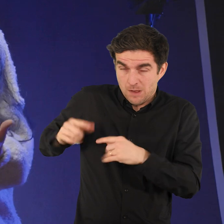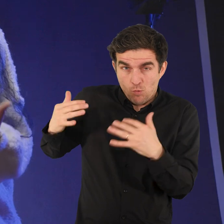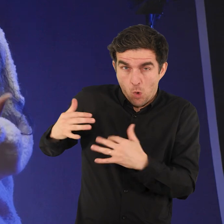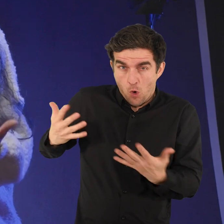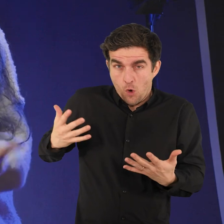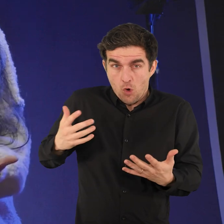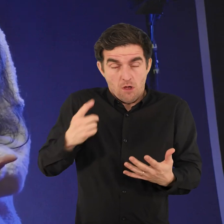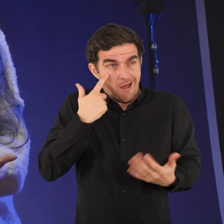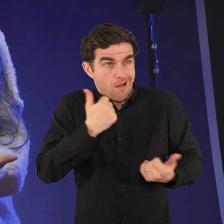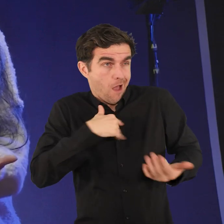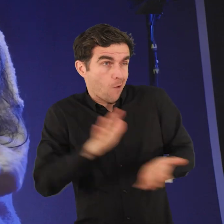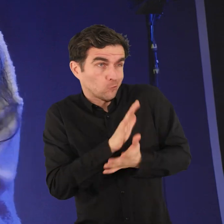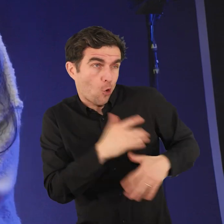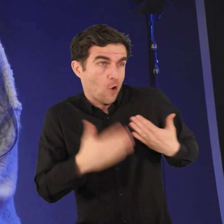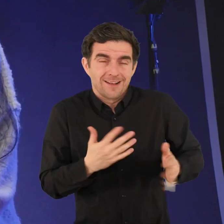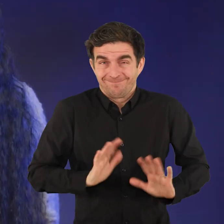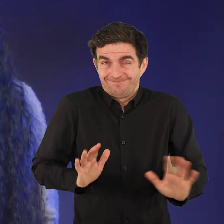feels wrong to enjoy your life.